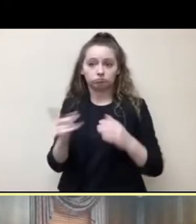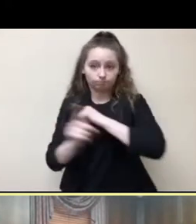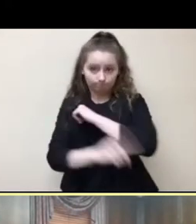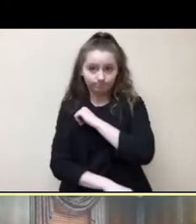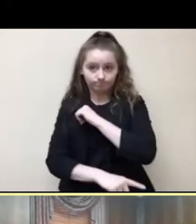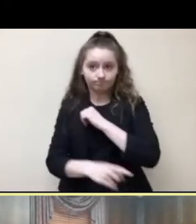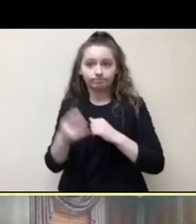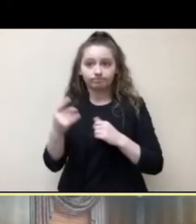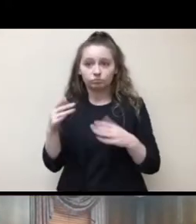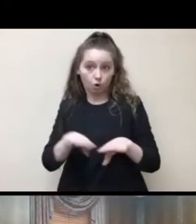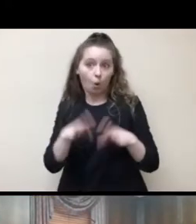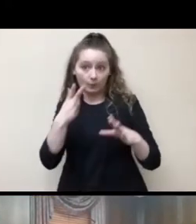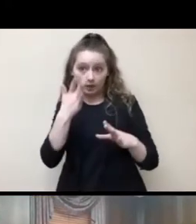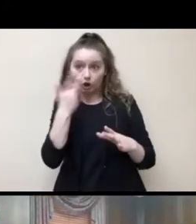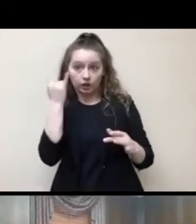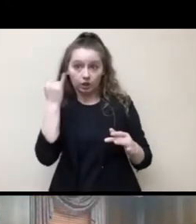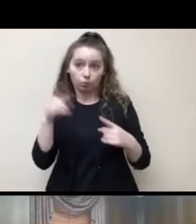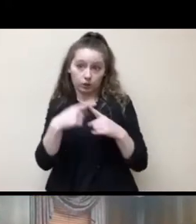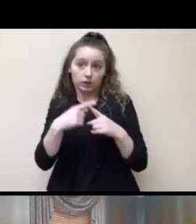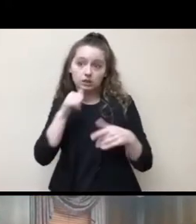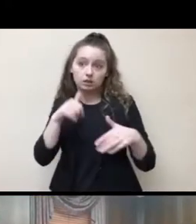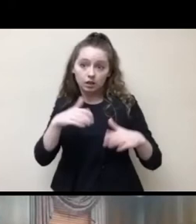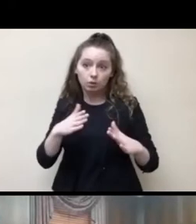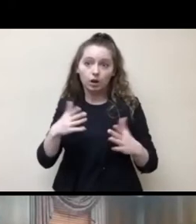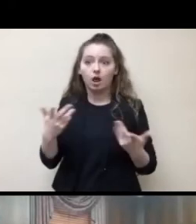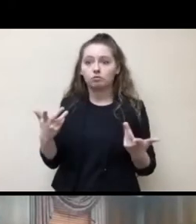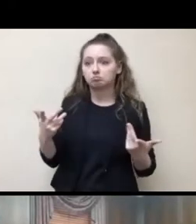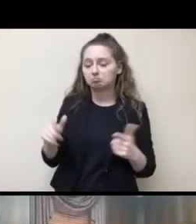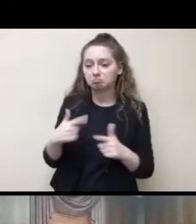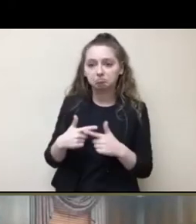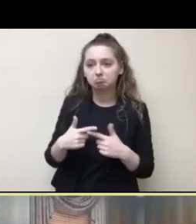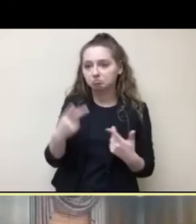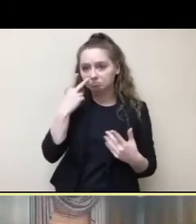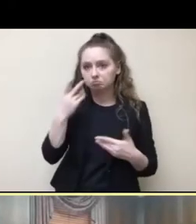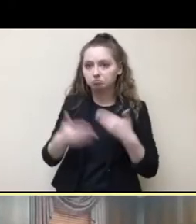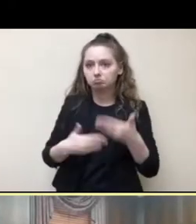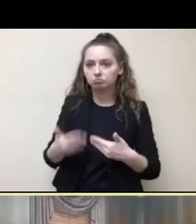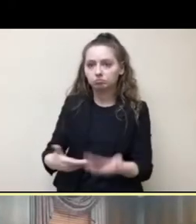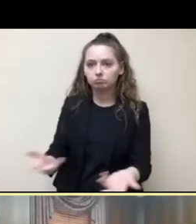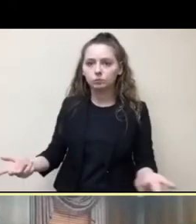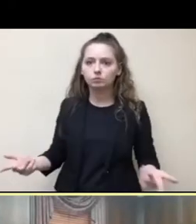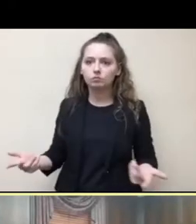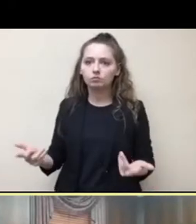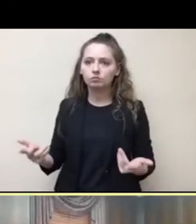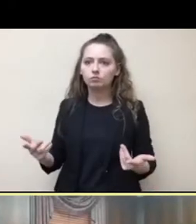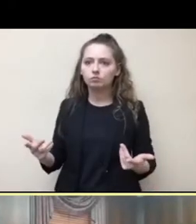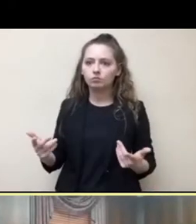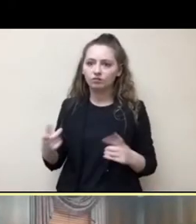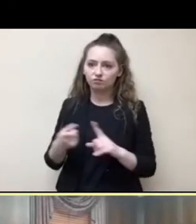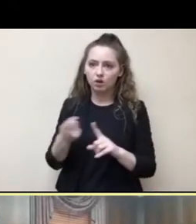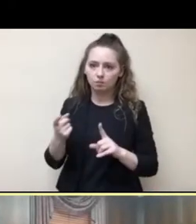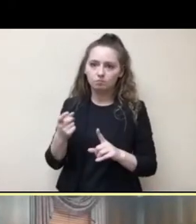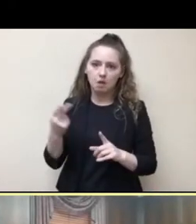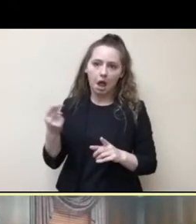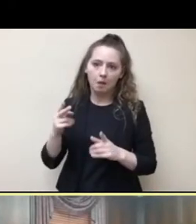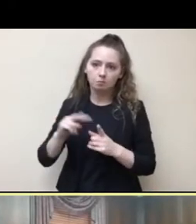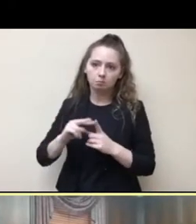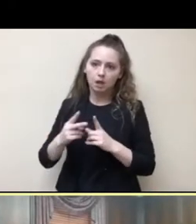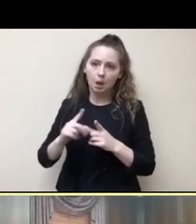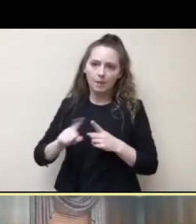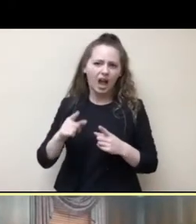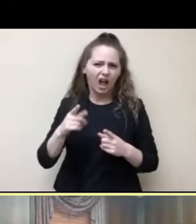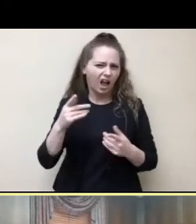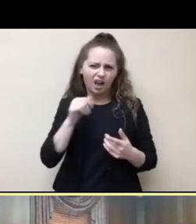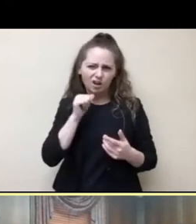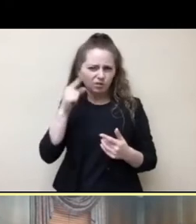allowed. And we kind of take it from there. But from a Hammond perspective, I don't know that we've had too many that haven't been responsive to